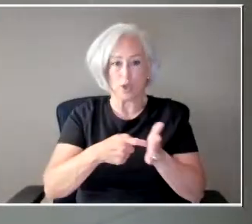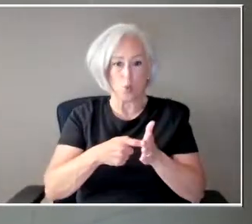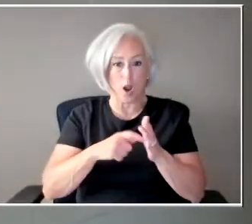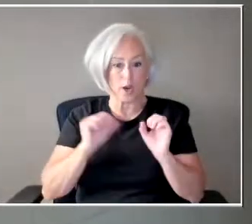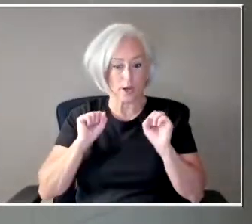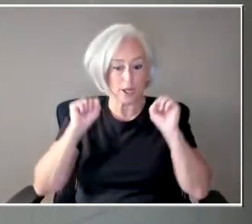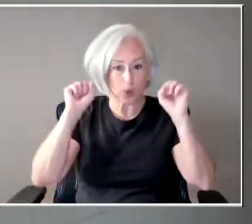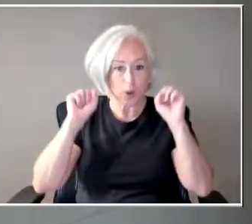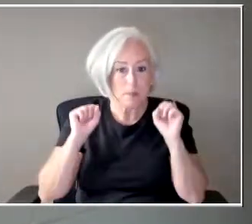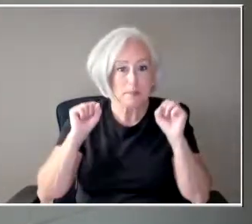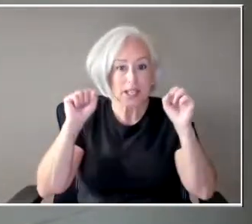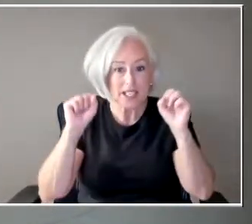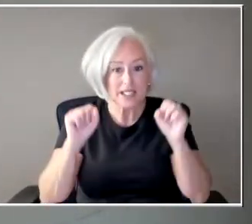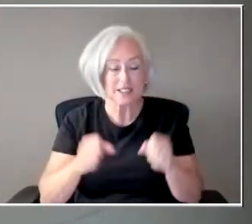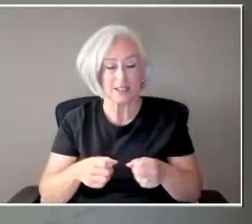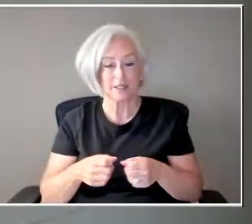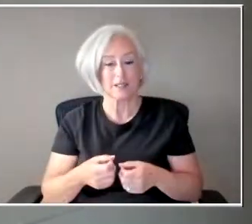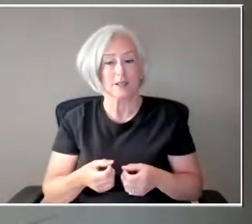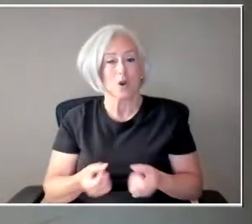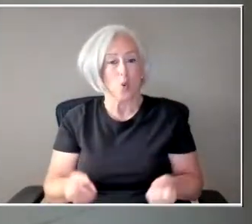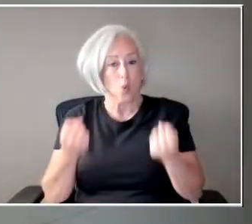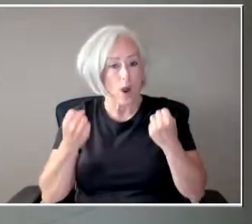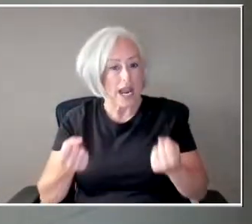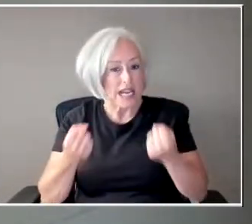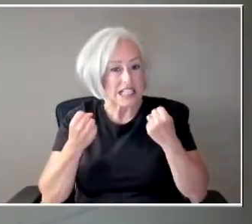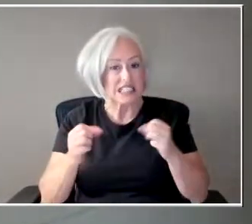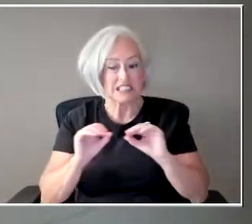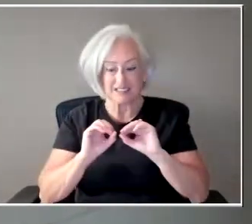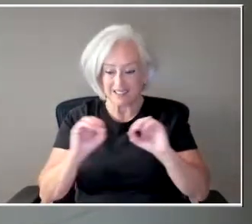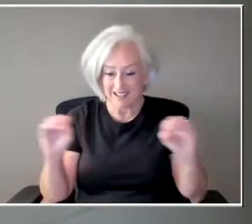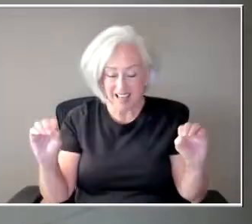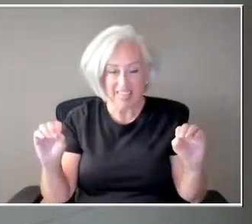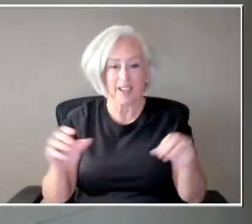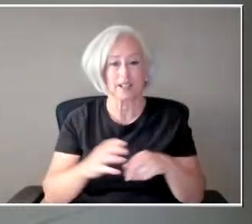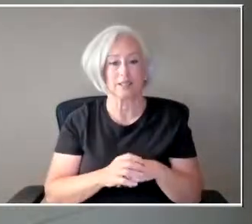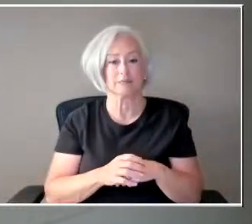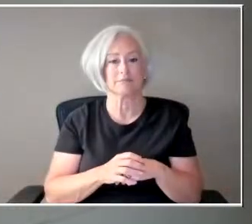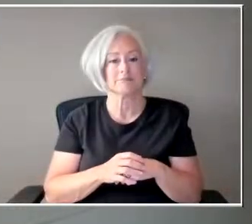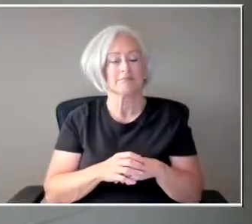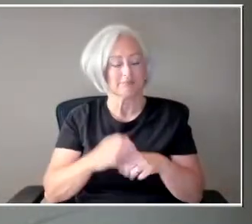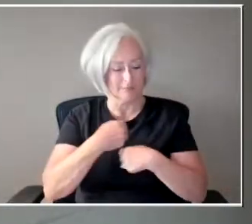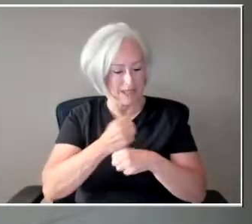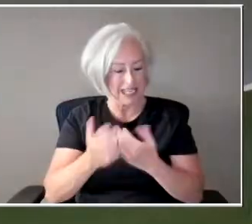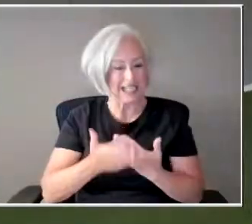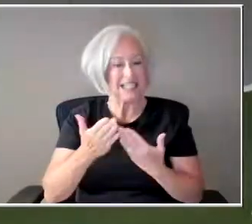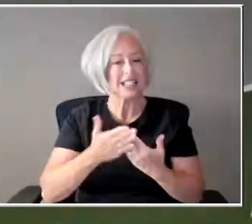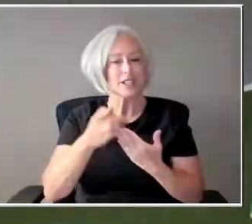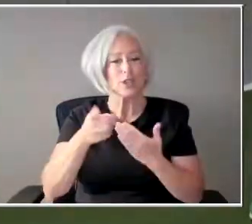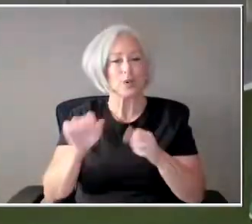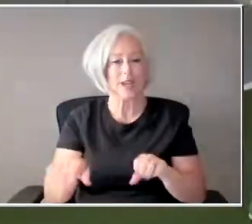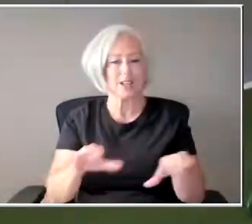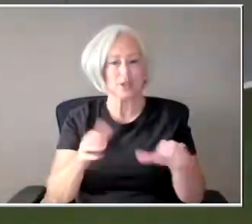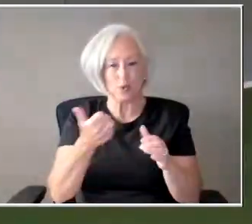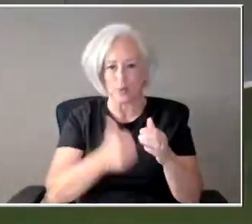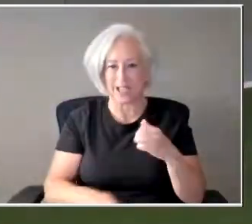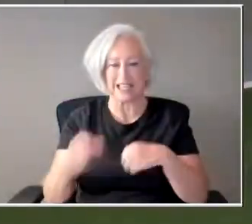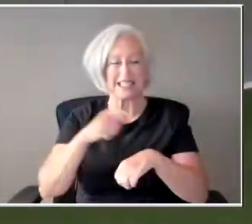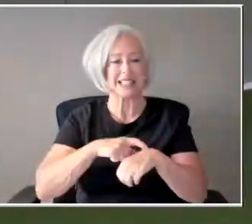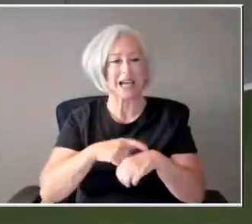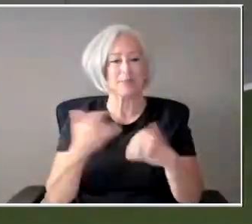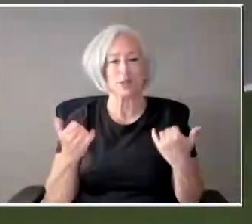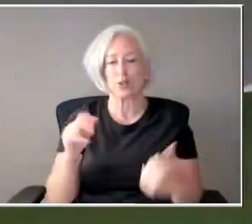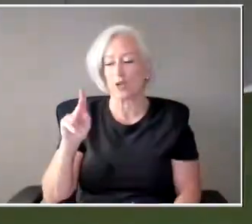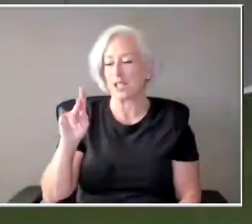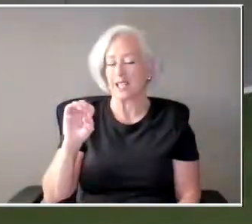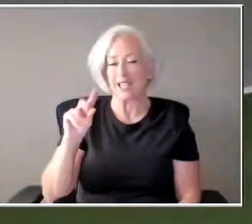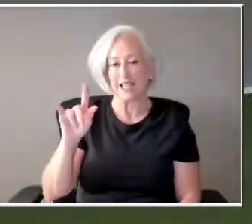going to try to make it as easy as possible, where you can do it anywhere at any time. And for that, we've brought in our experts. Today we have Kelsey Inget and we